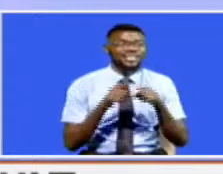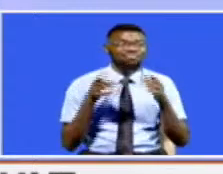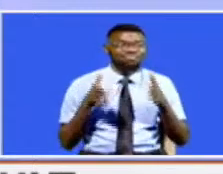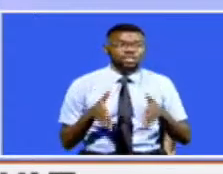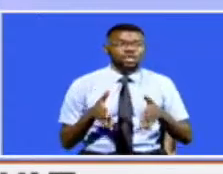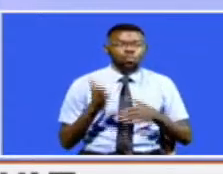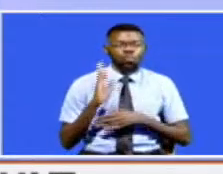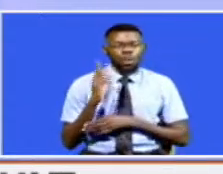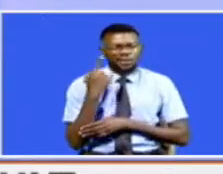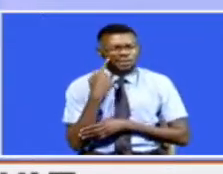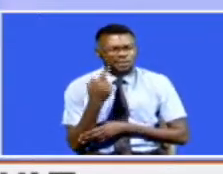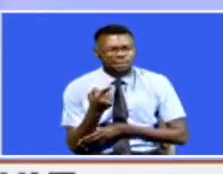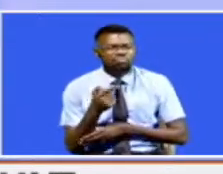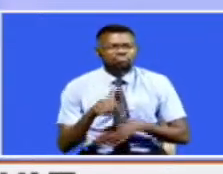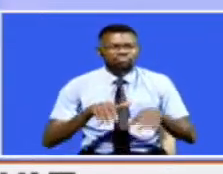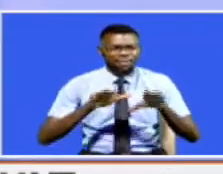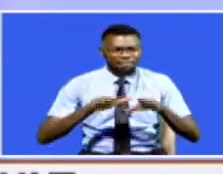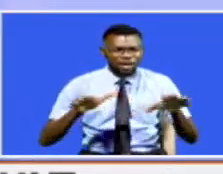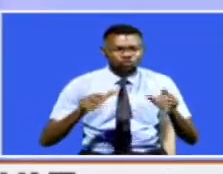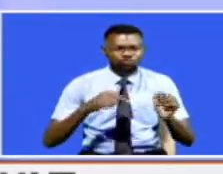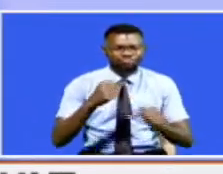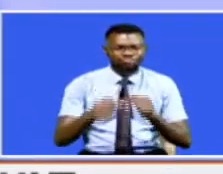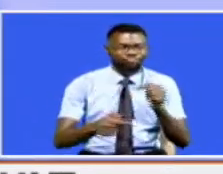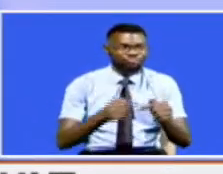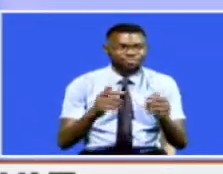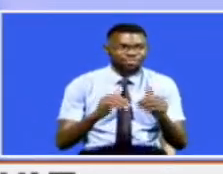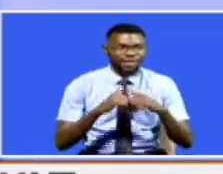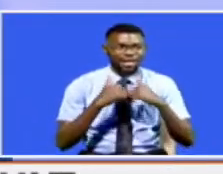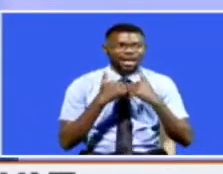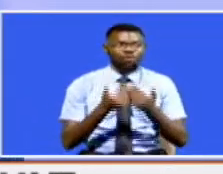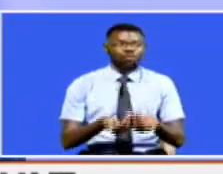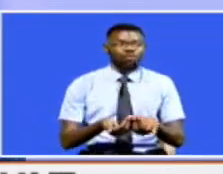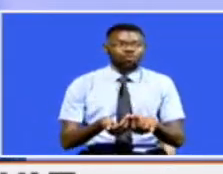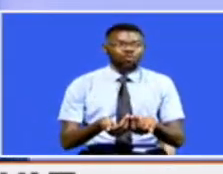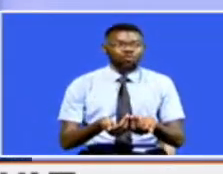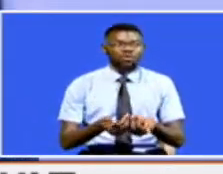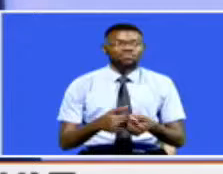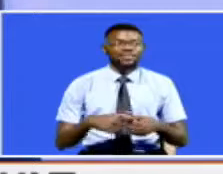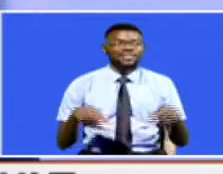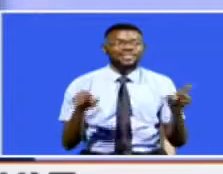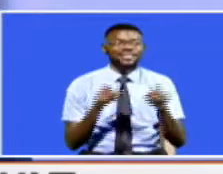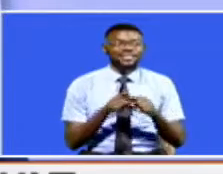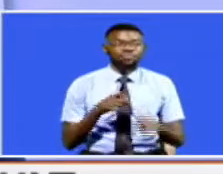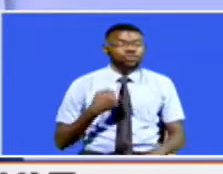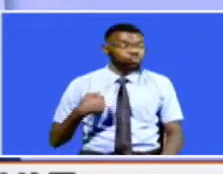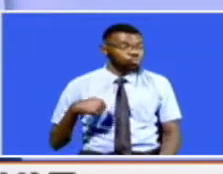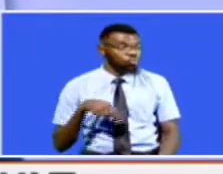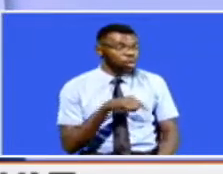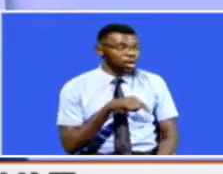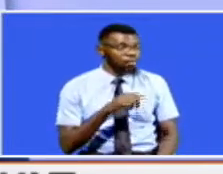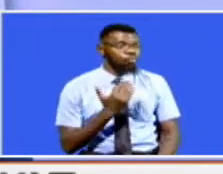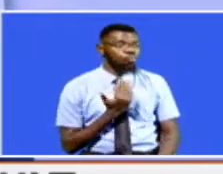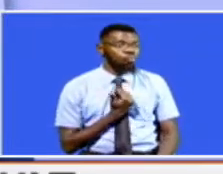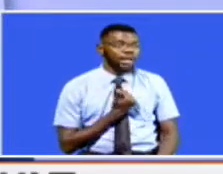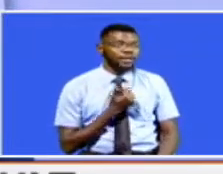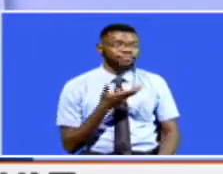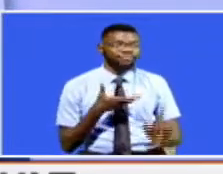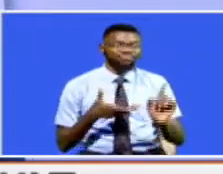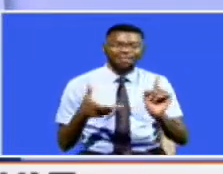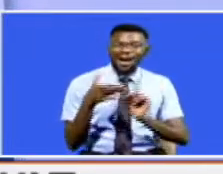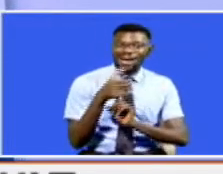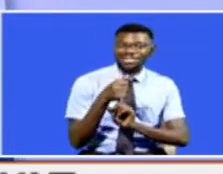shall crowd in that entire lending. And that's how Mary says we should be able to achieve